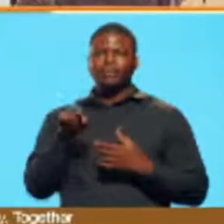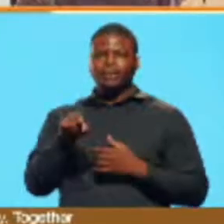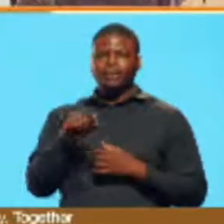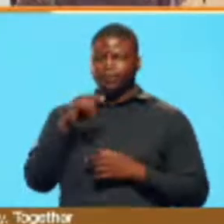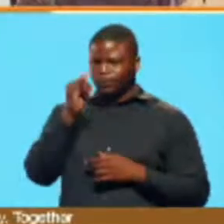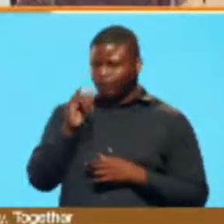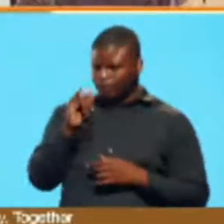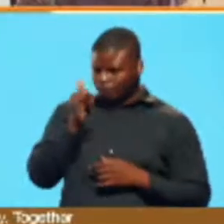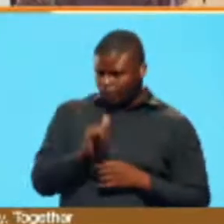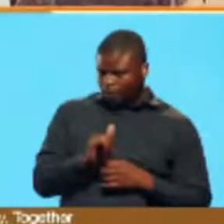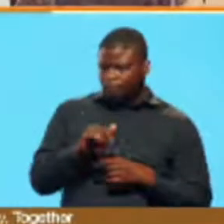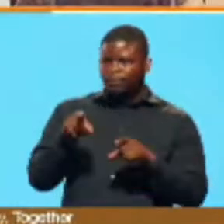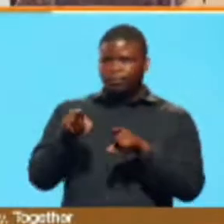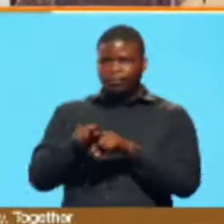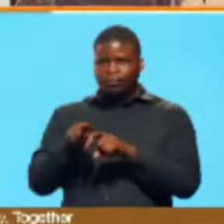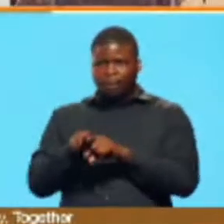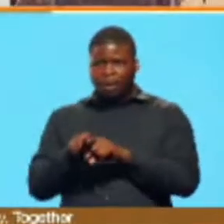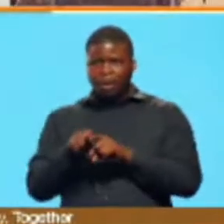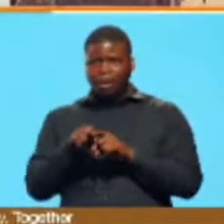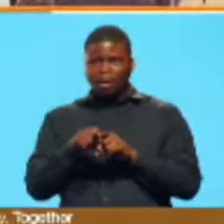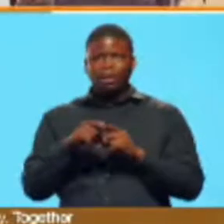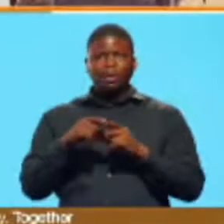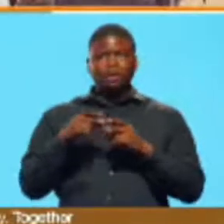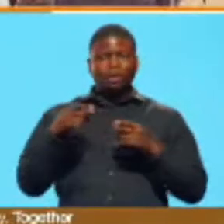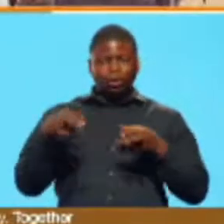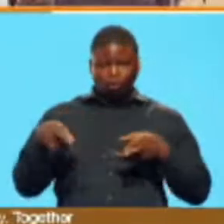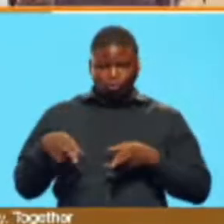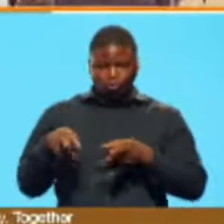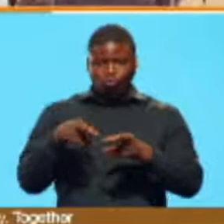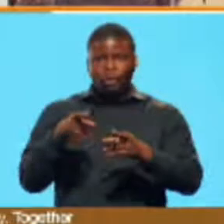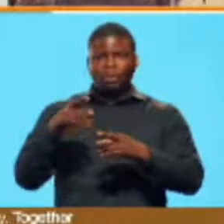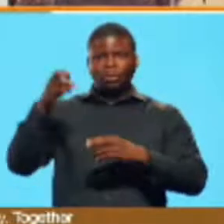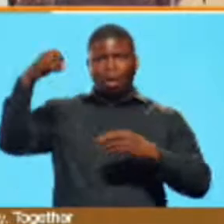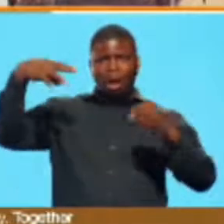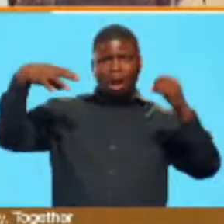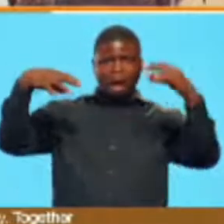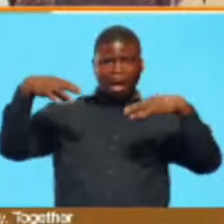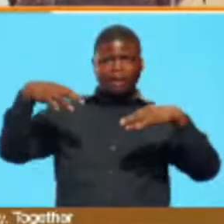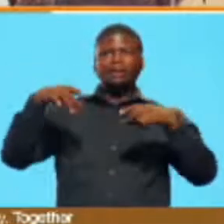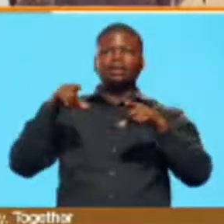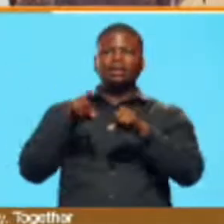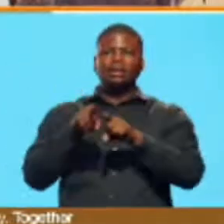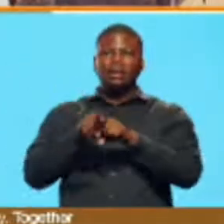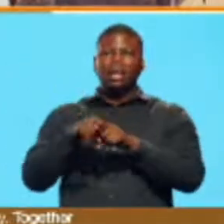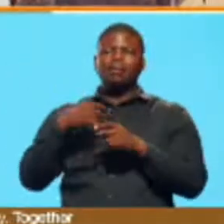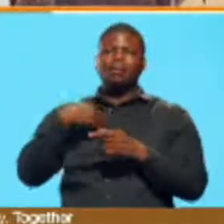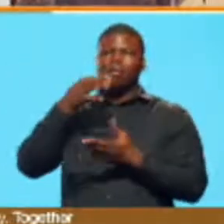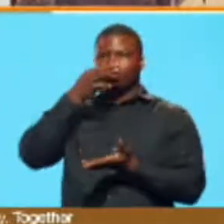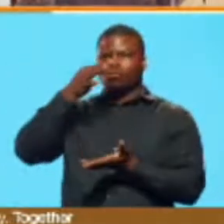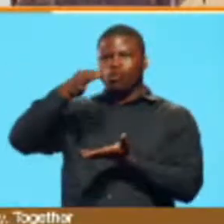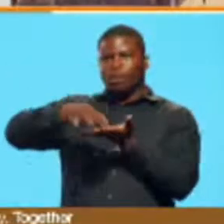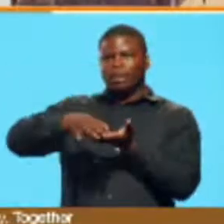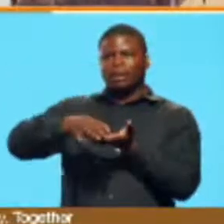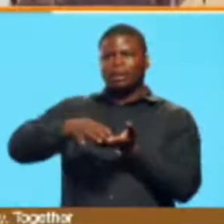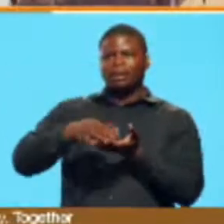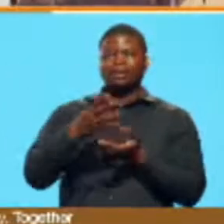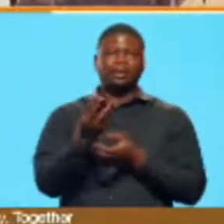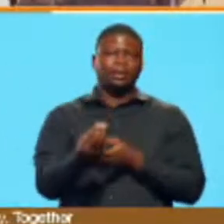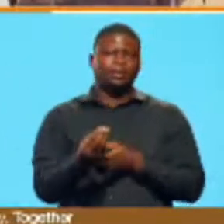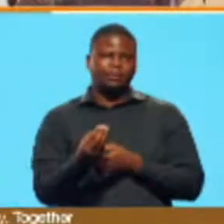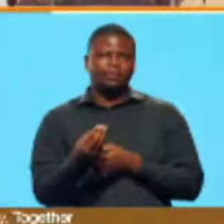and district plans. We also look at the recommendations